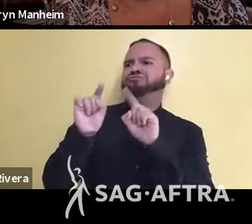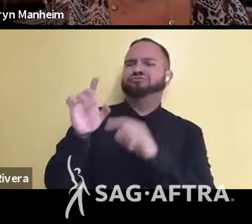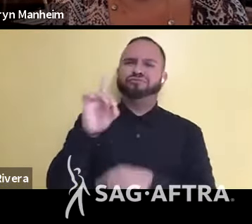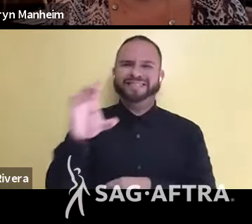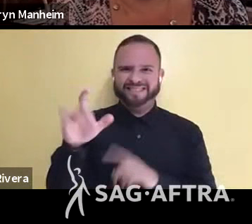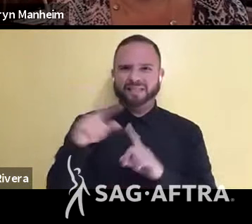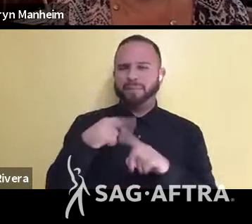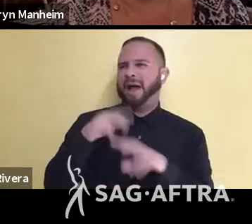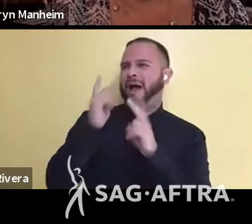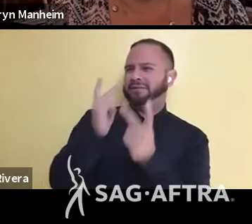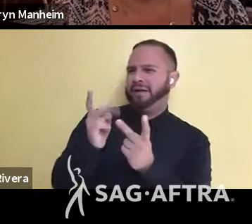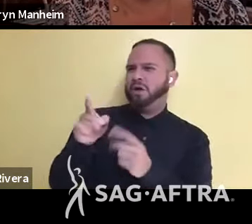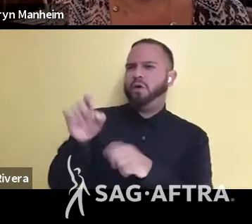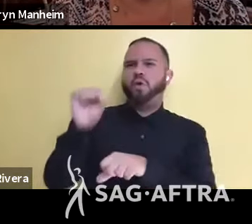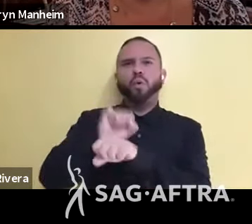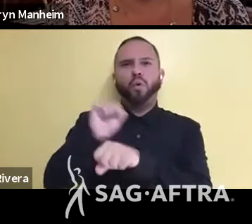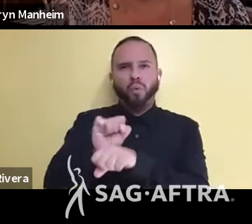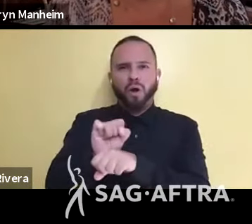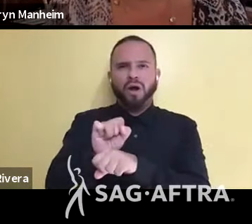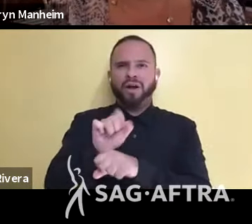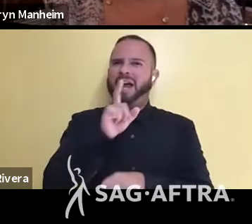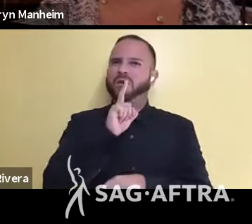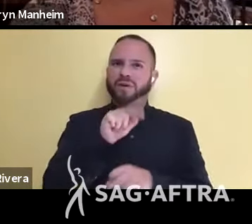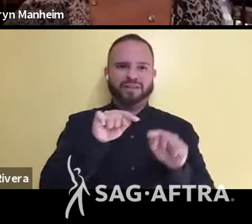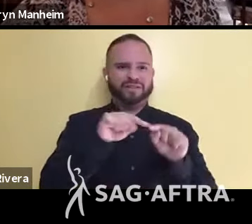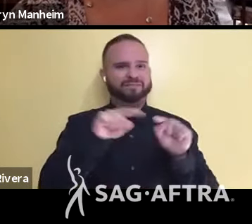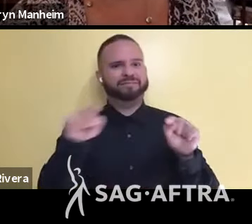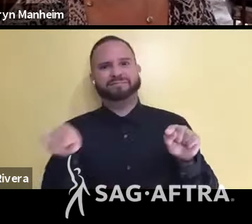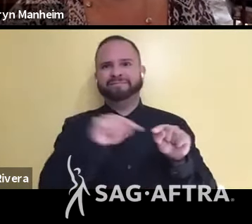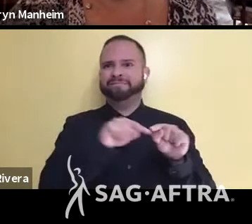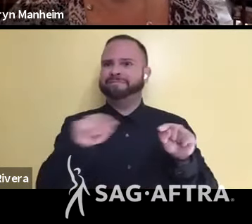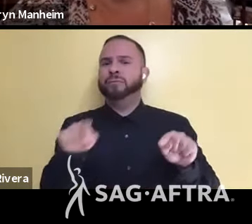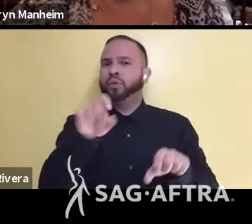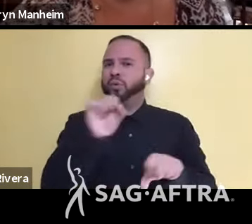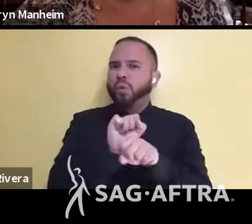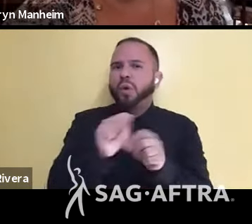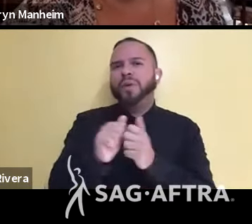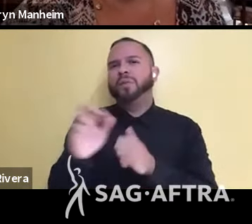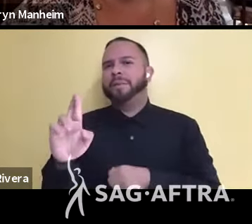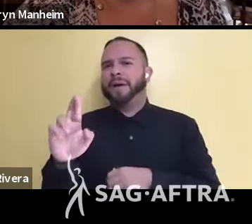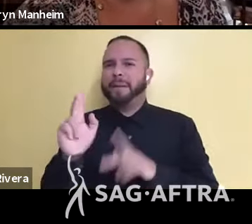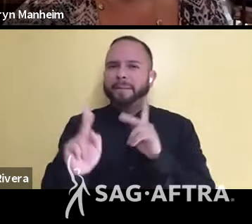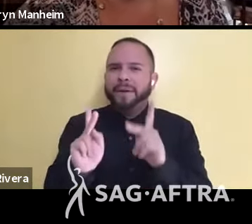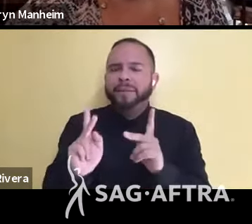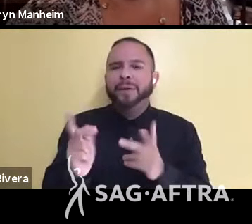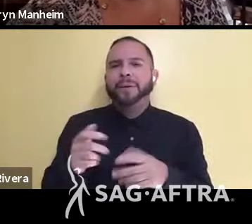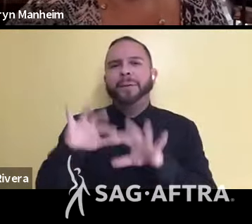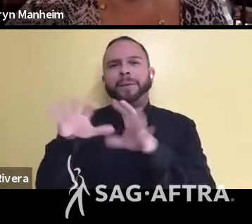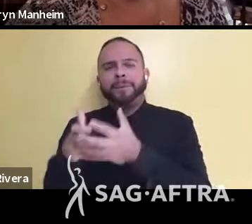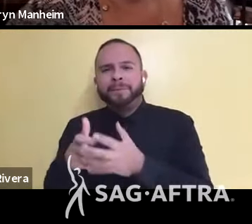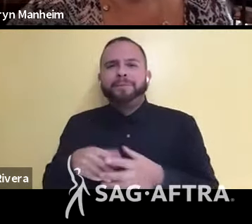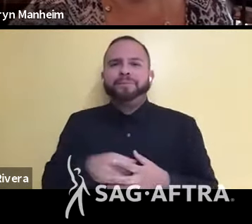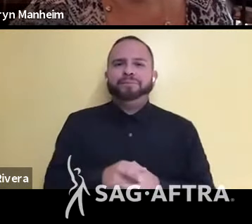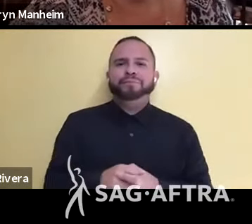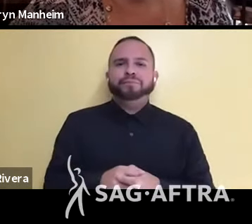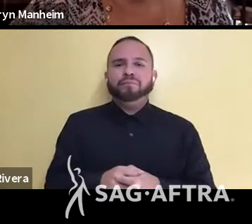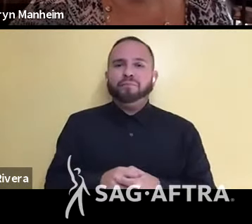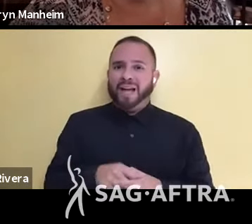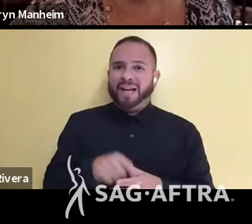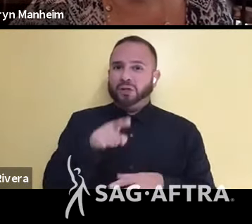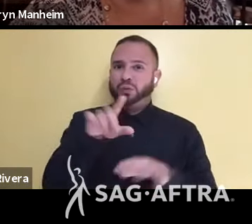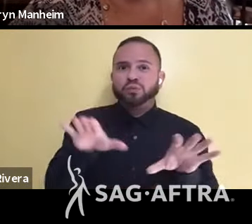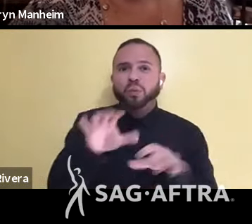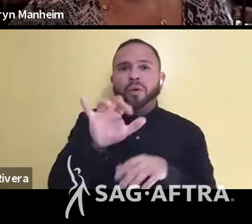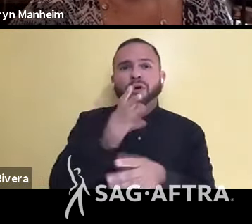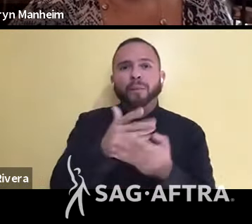watching you work across the aisle with your Republican counterparts, getting the work done that benefits everybody. And with